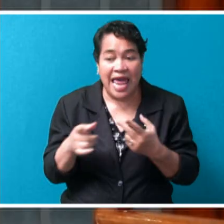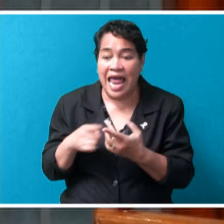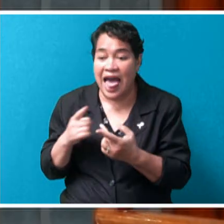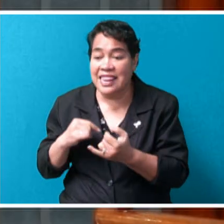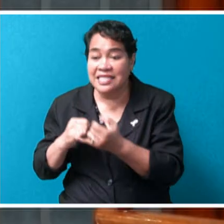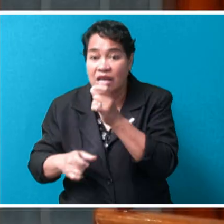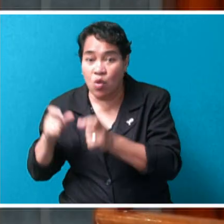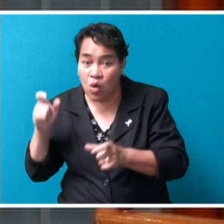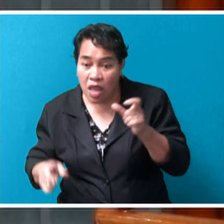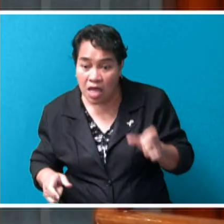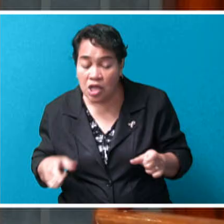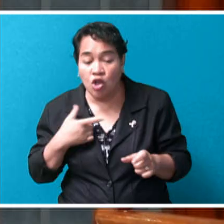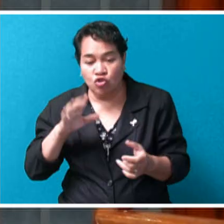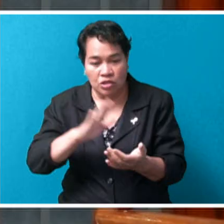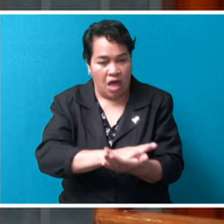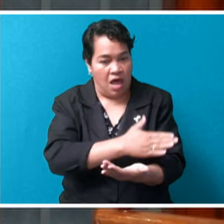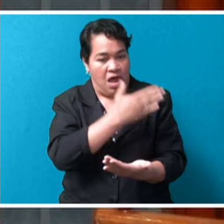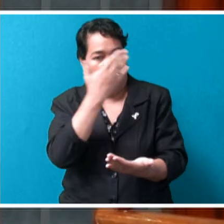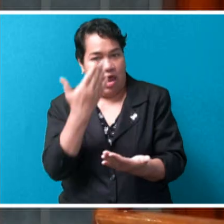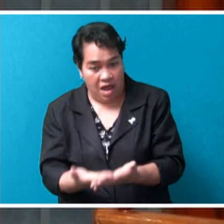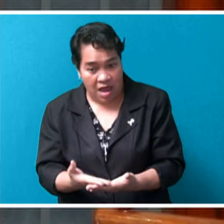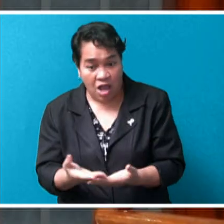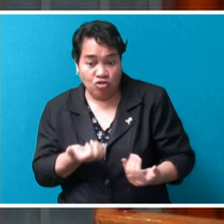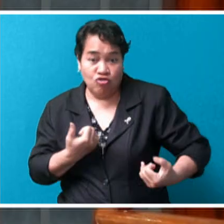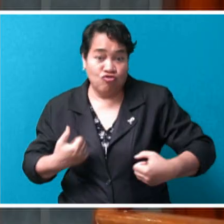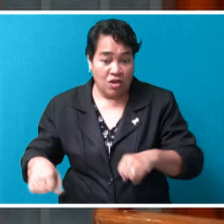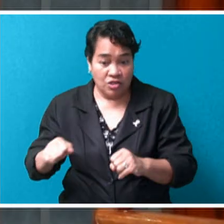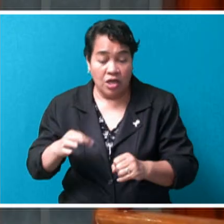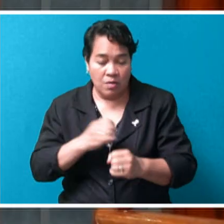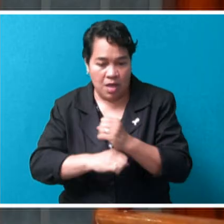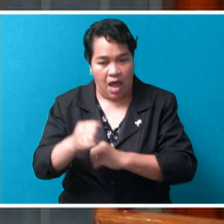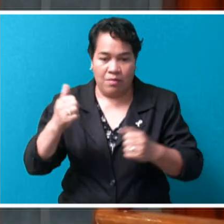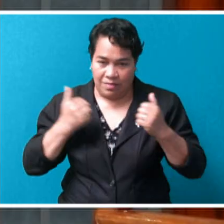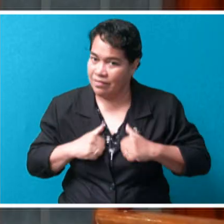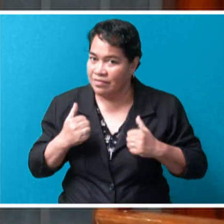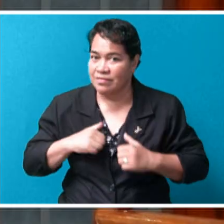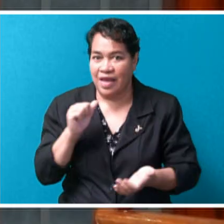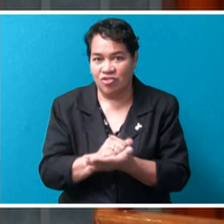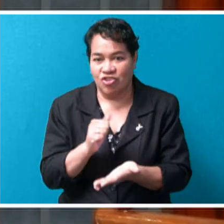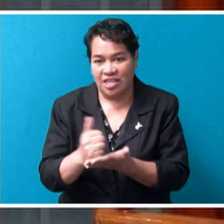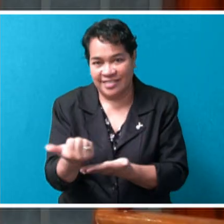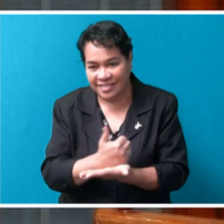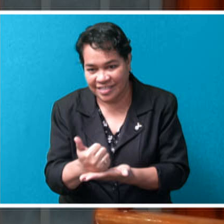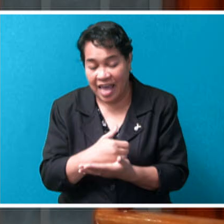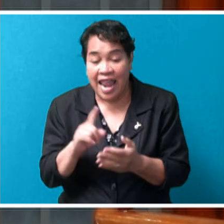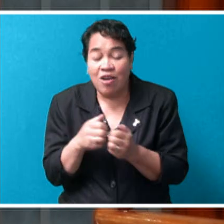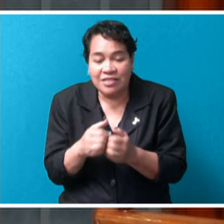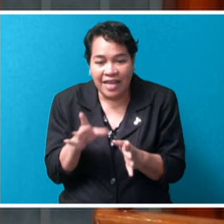stakeholders to turn this strategy into practical action. It is starting to take